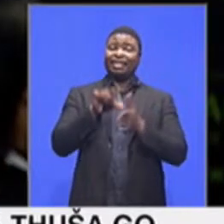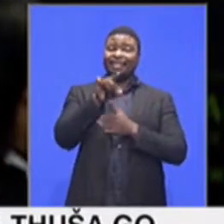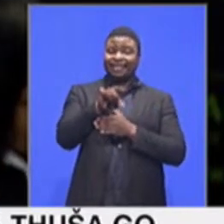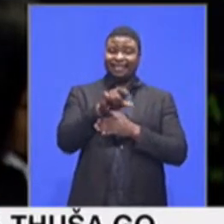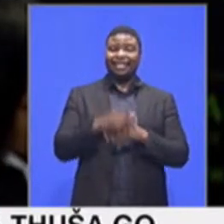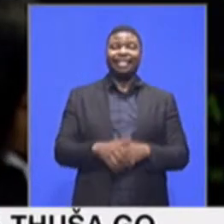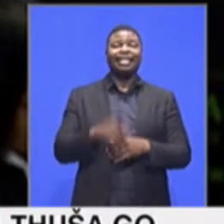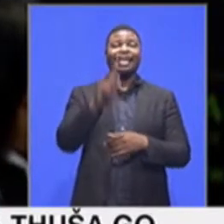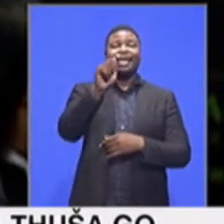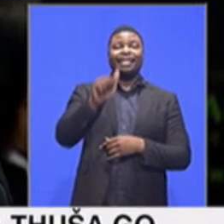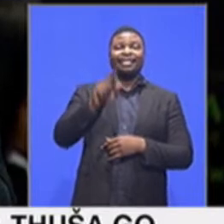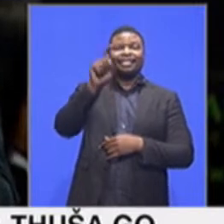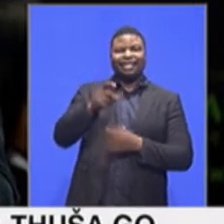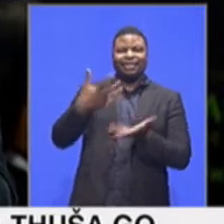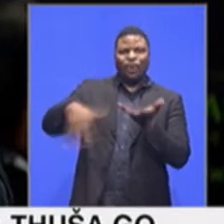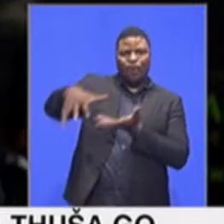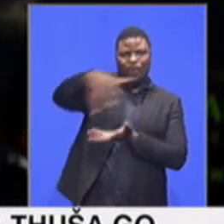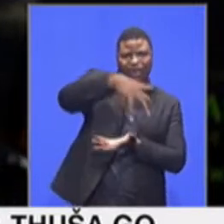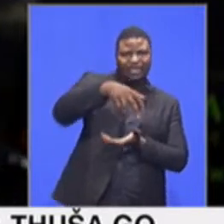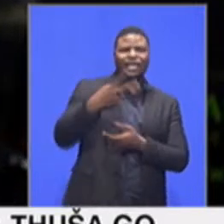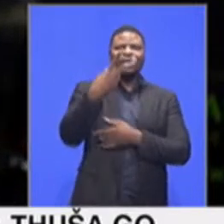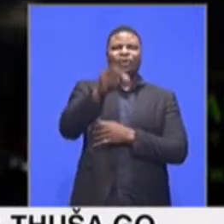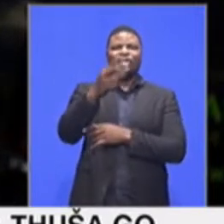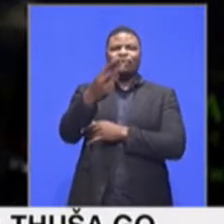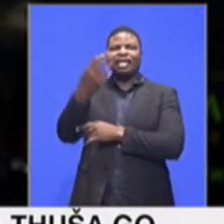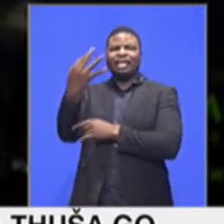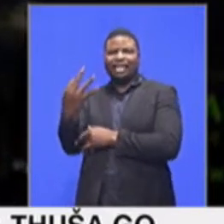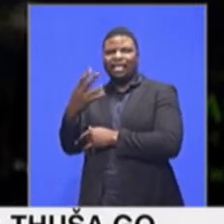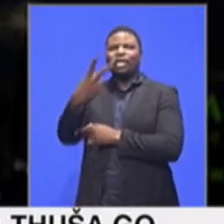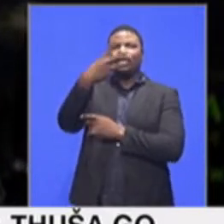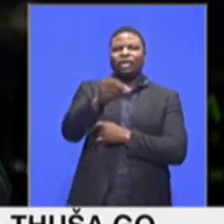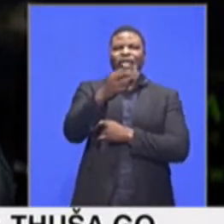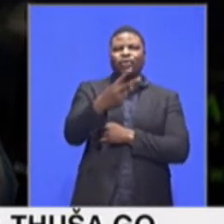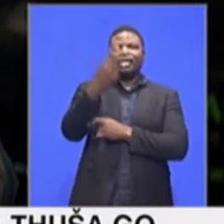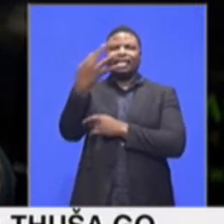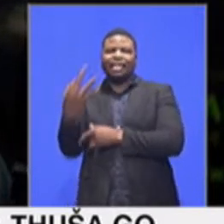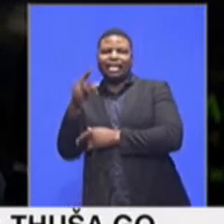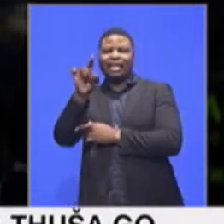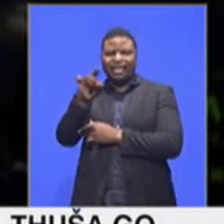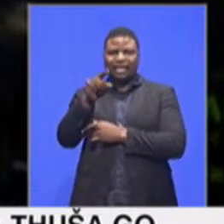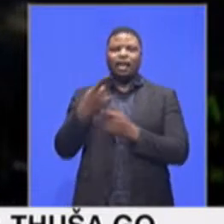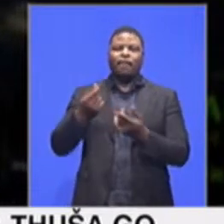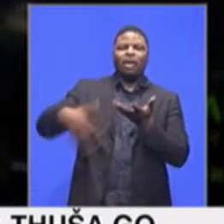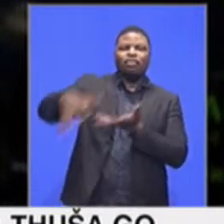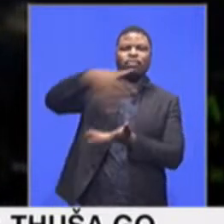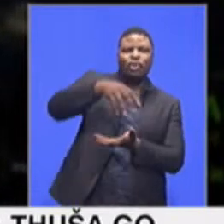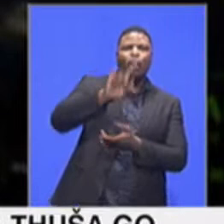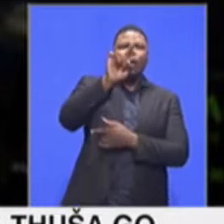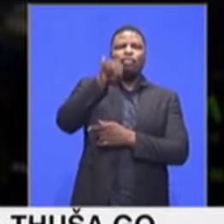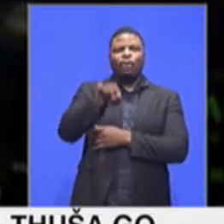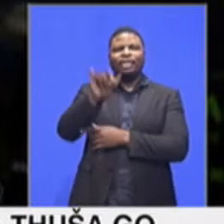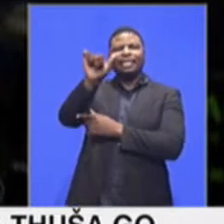for 2022-23 are expected to total 1.69 trillion.